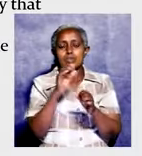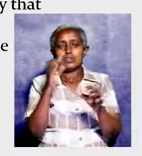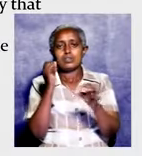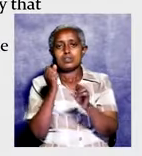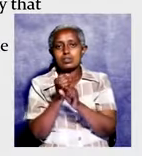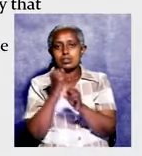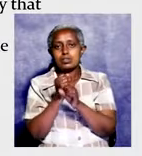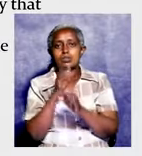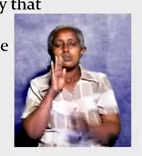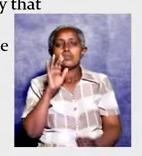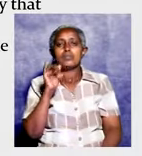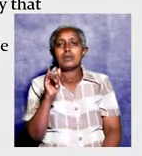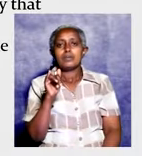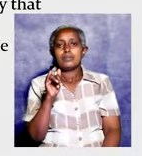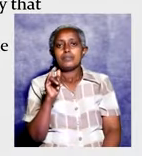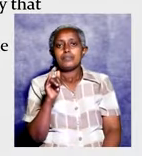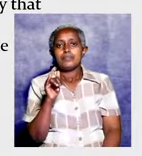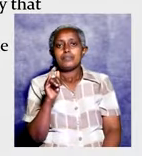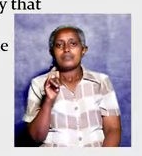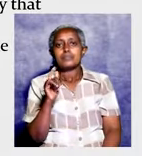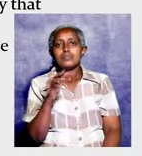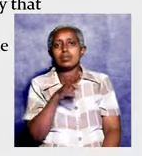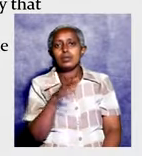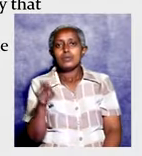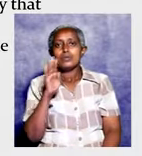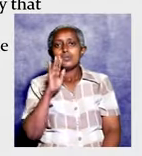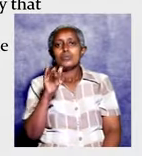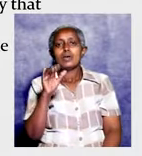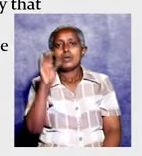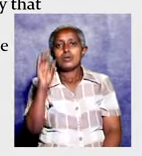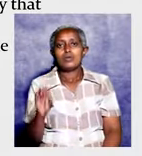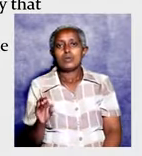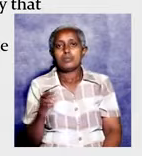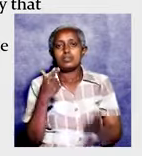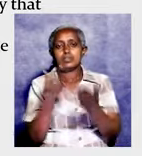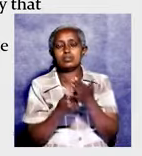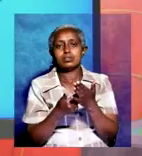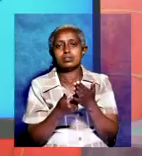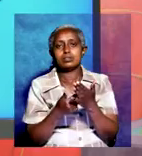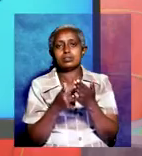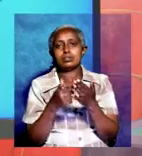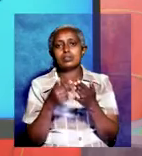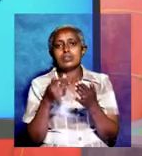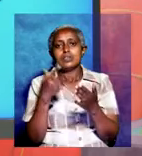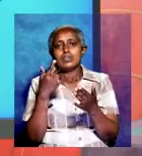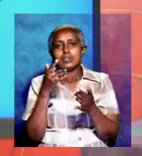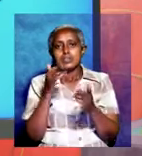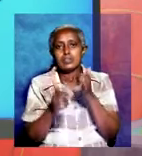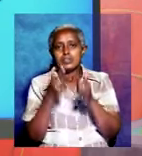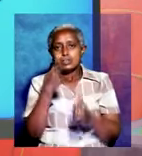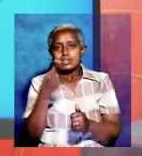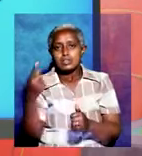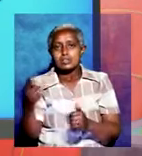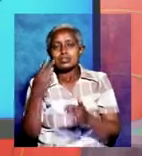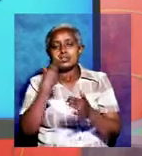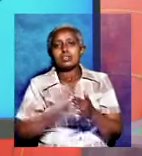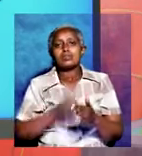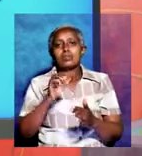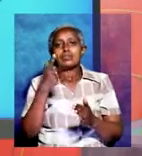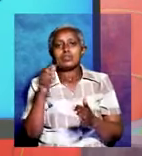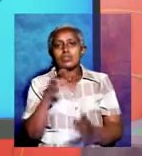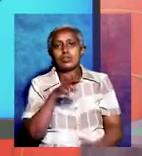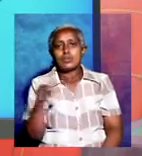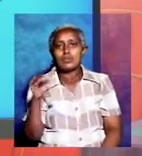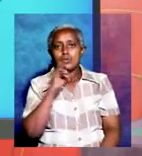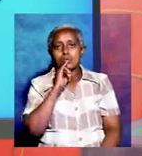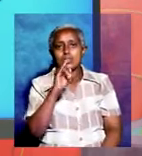done by row by column in such a way that each element of the row